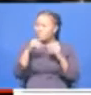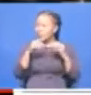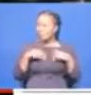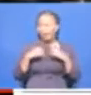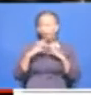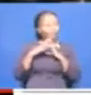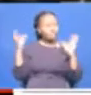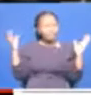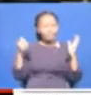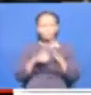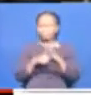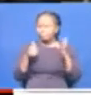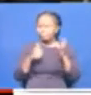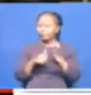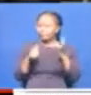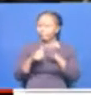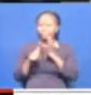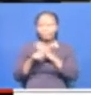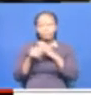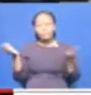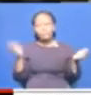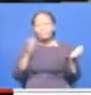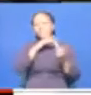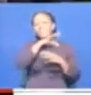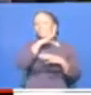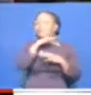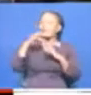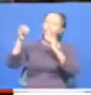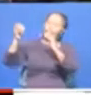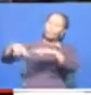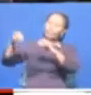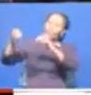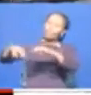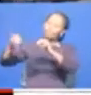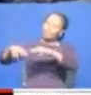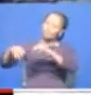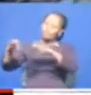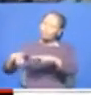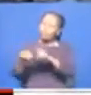takataka na usongamano wa takataka.